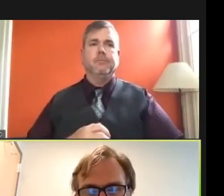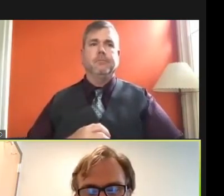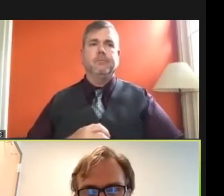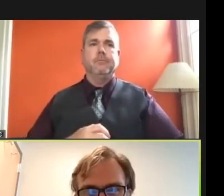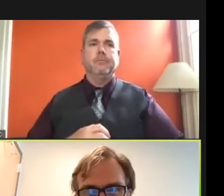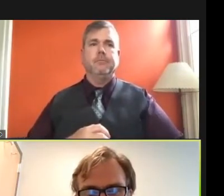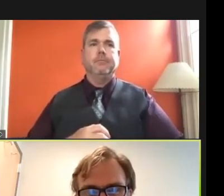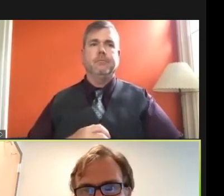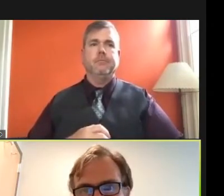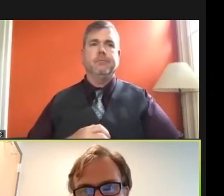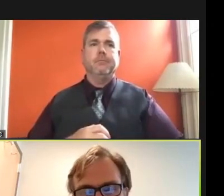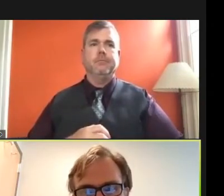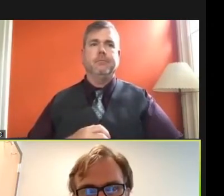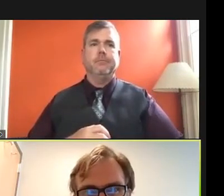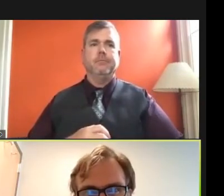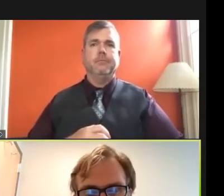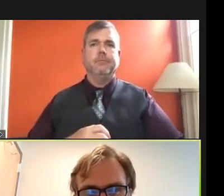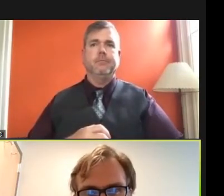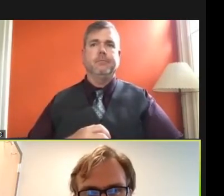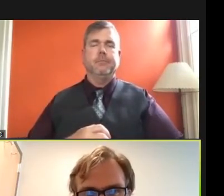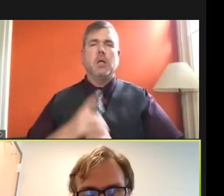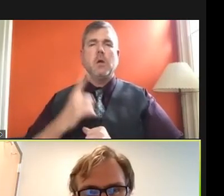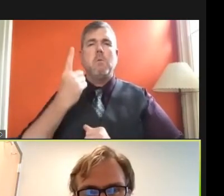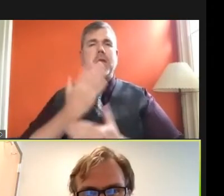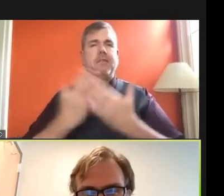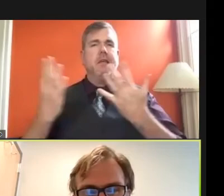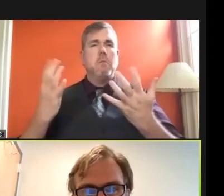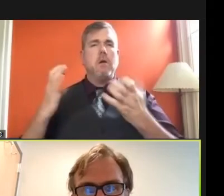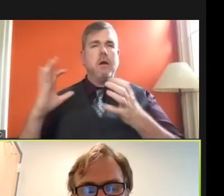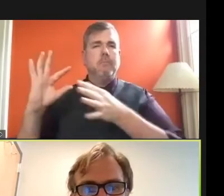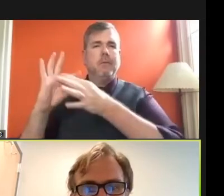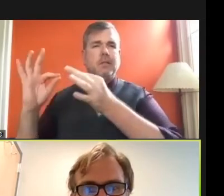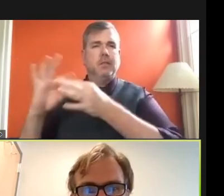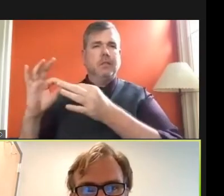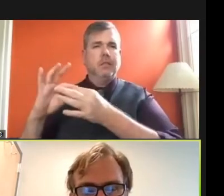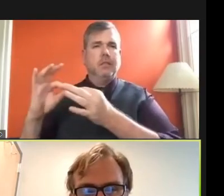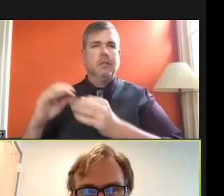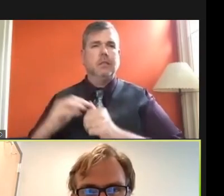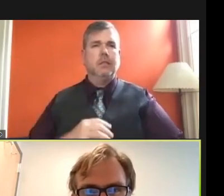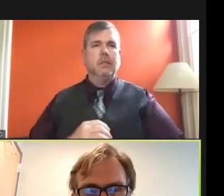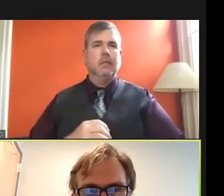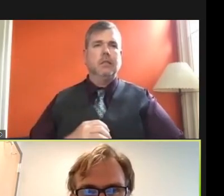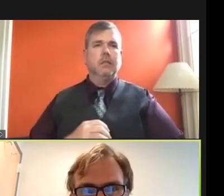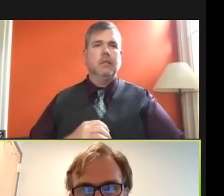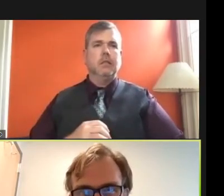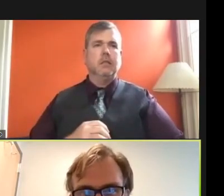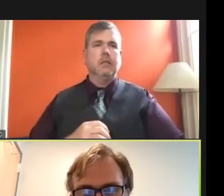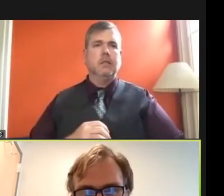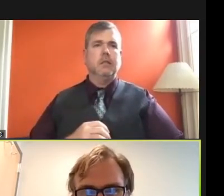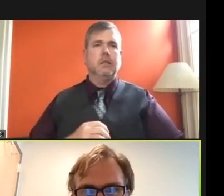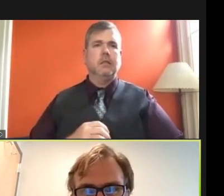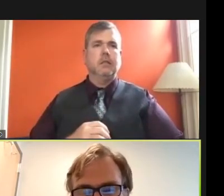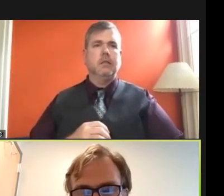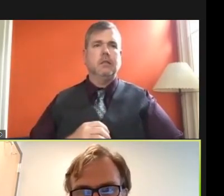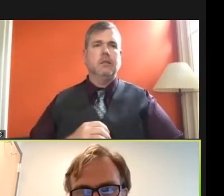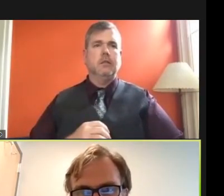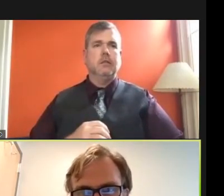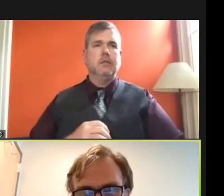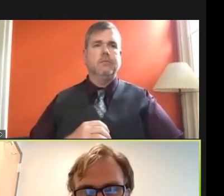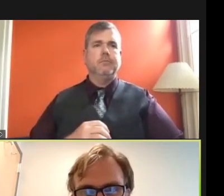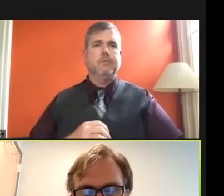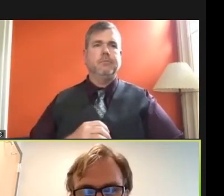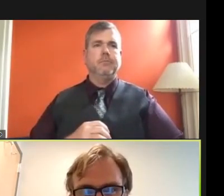there's been just a national constraint on testing, just as part of the story of this pandemic in the United States has been one of scarcity in terms of